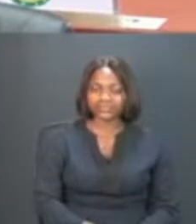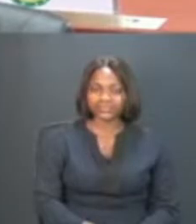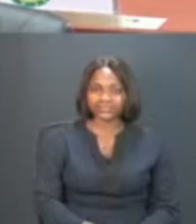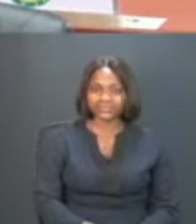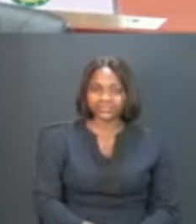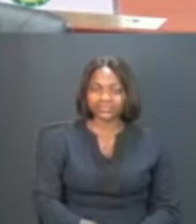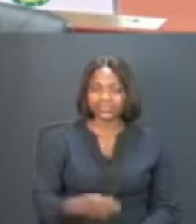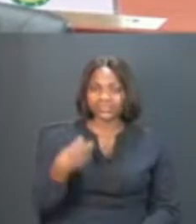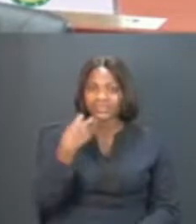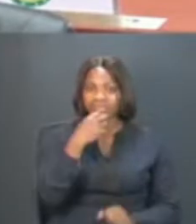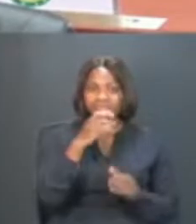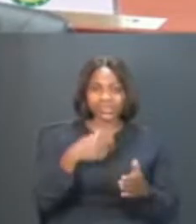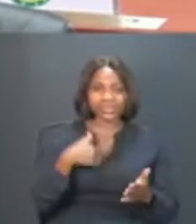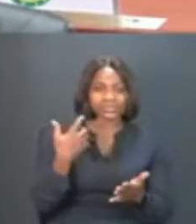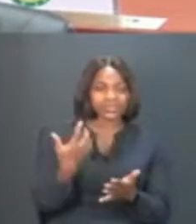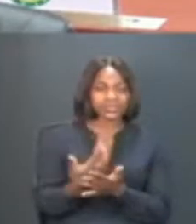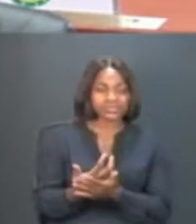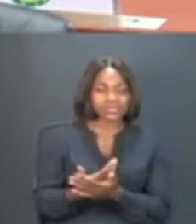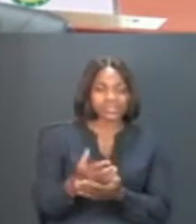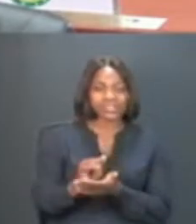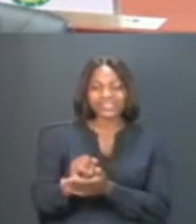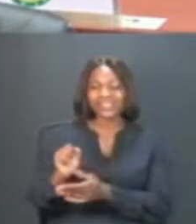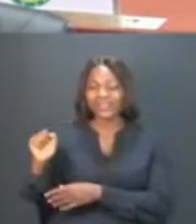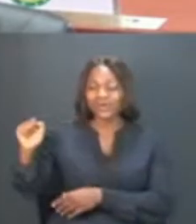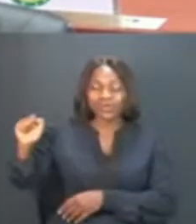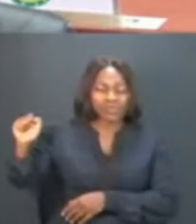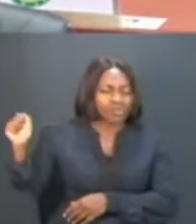I will plead that all of us